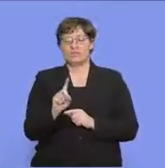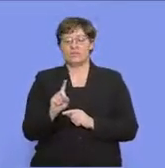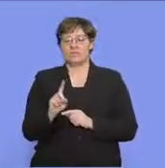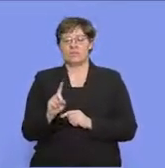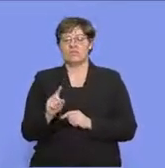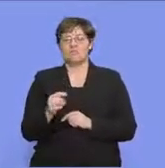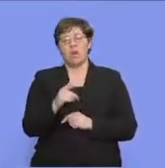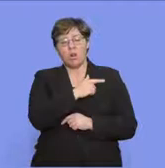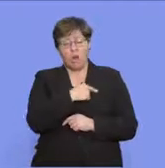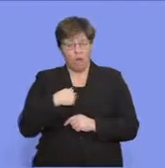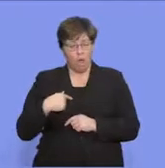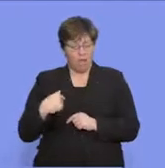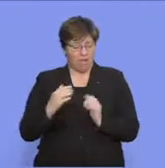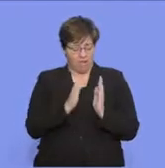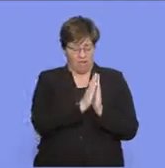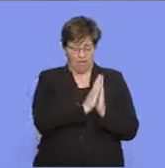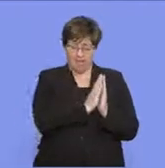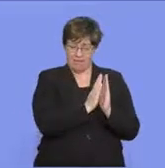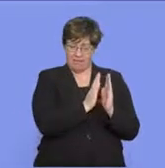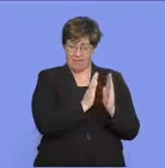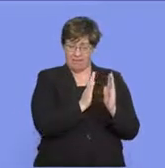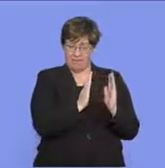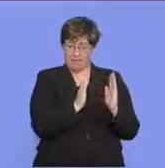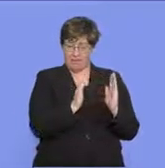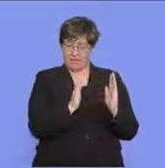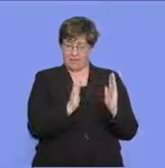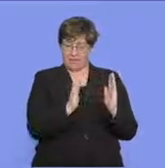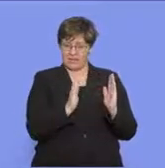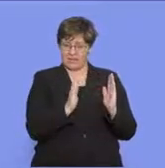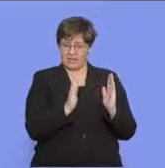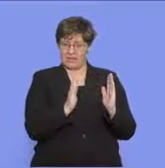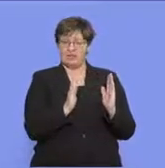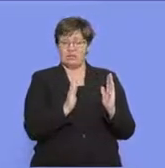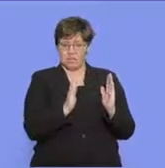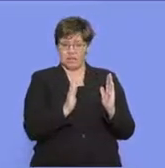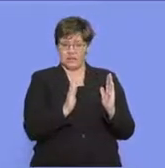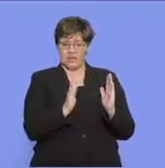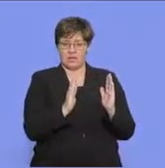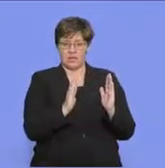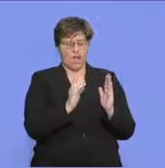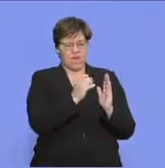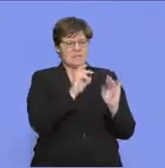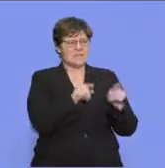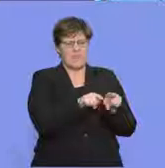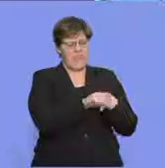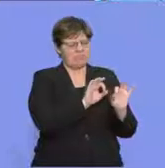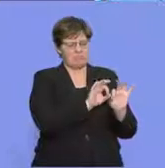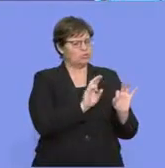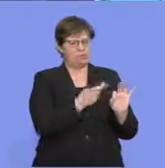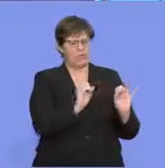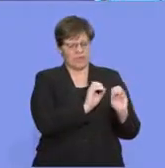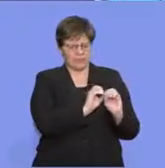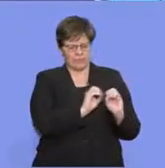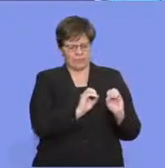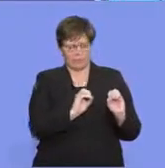long periods of time where we have, that are punctuated or broken by shorter periods where rapid change occurs,